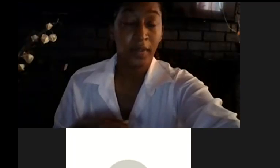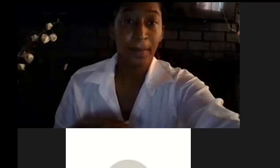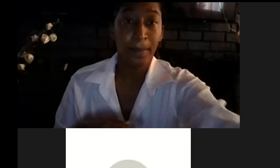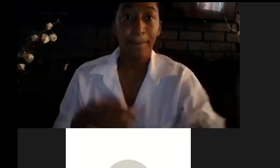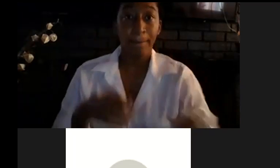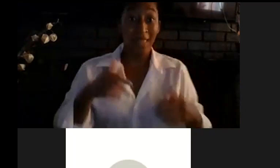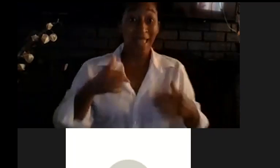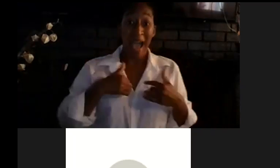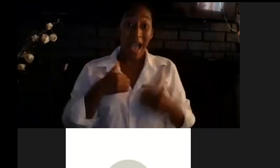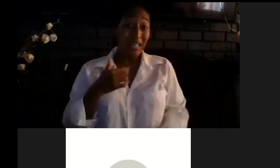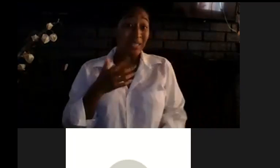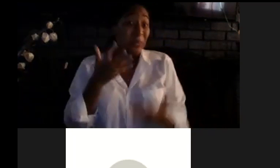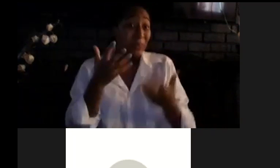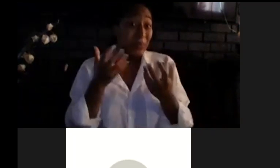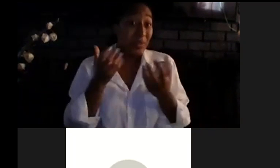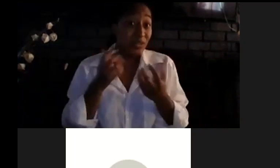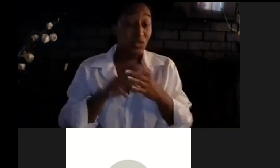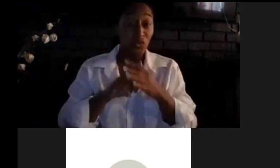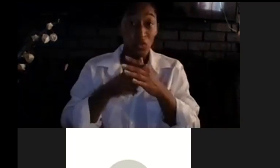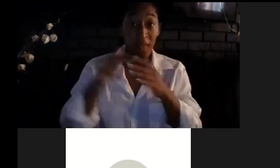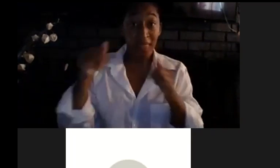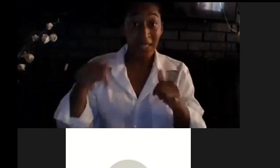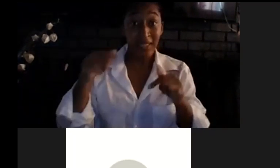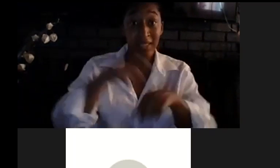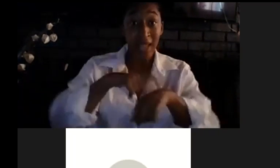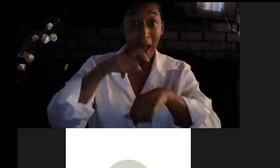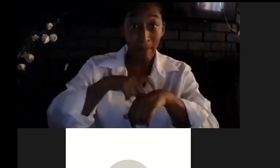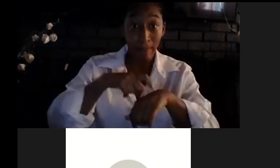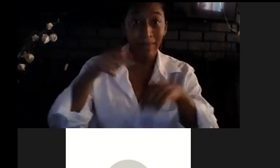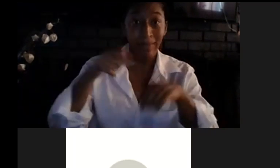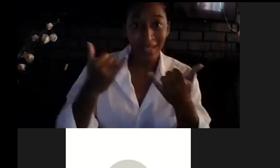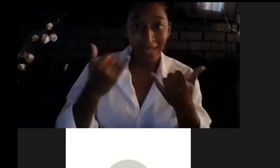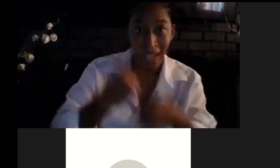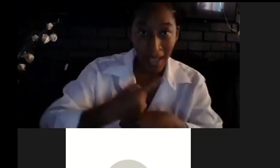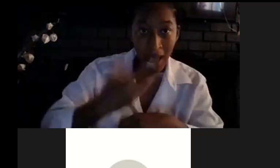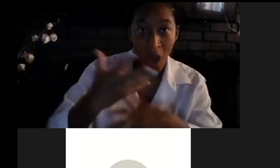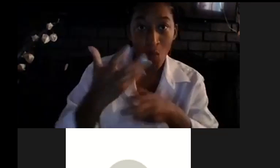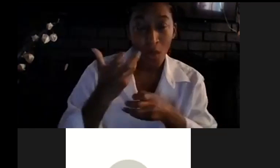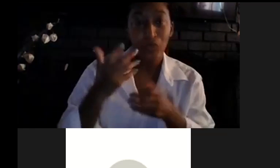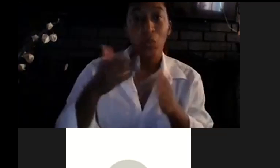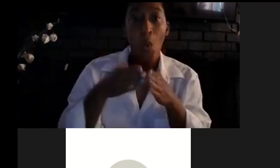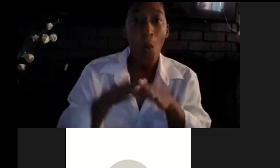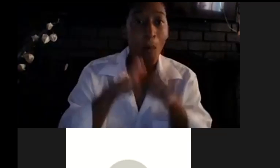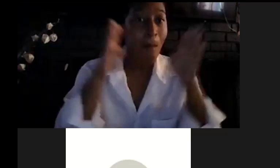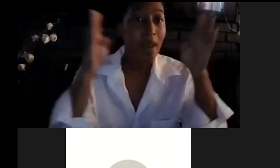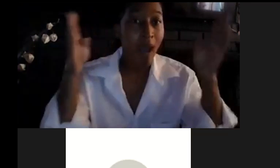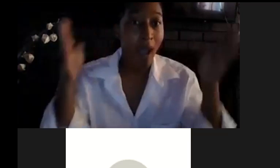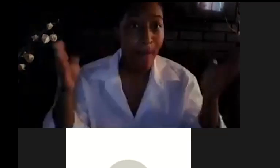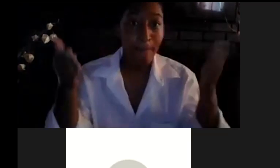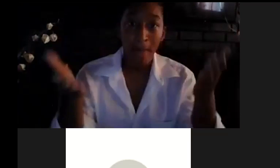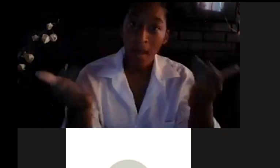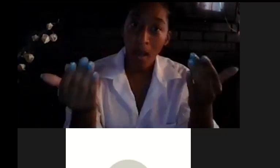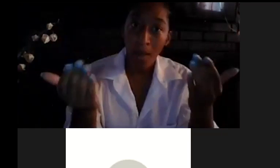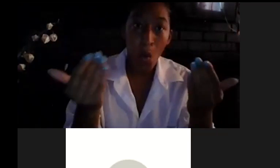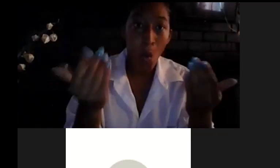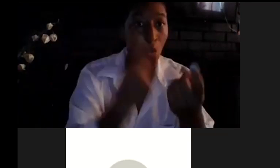I'd like to start our session today by opening up the floor for any questions that you might